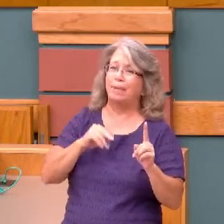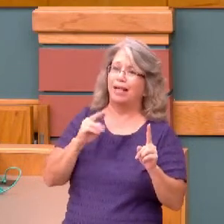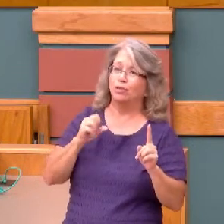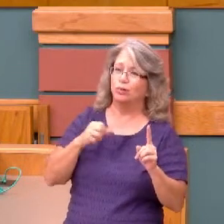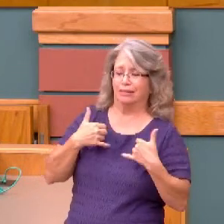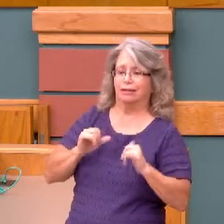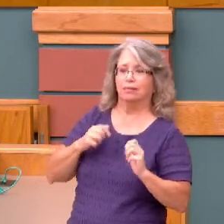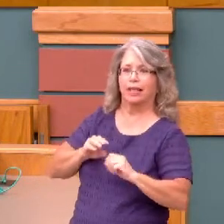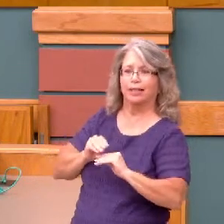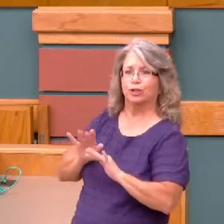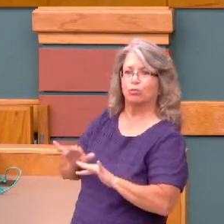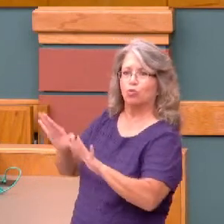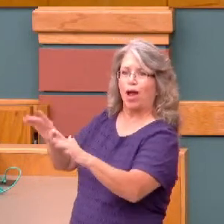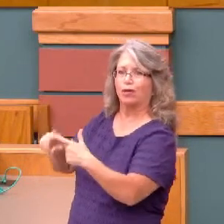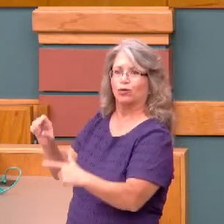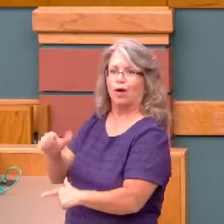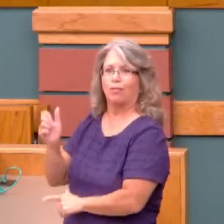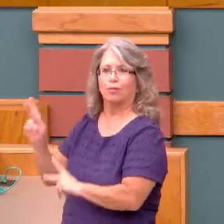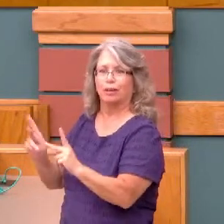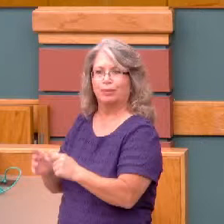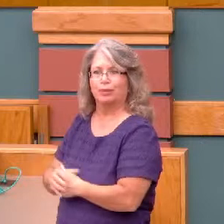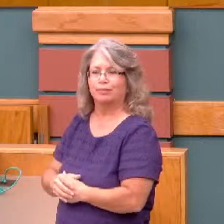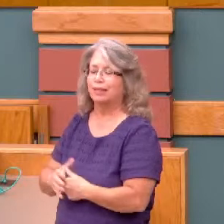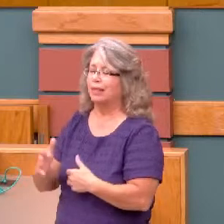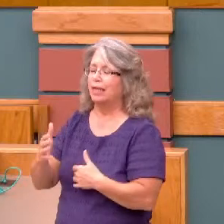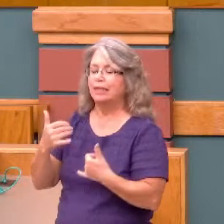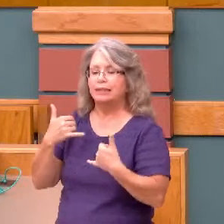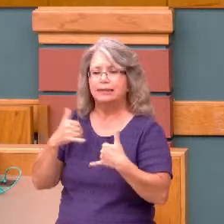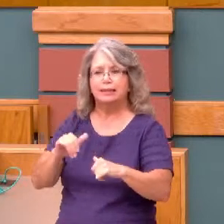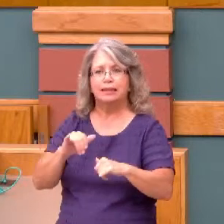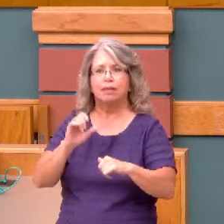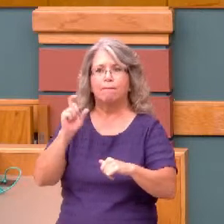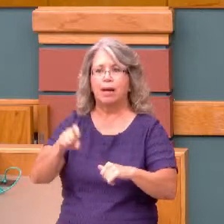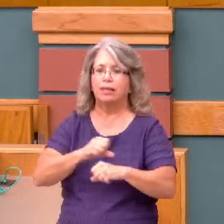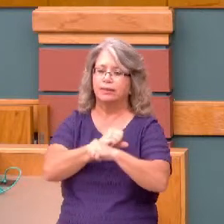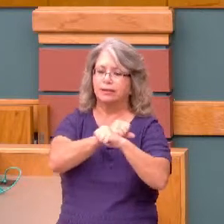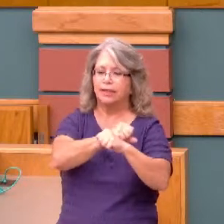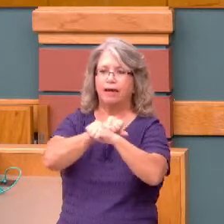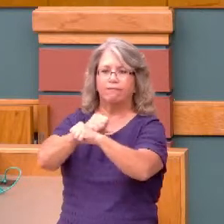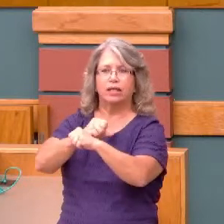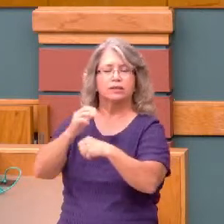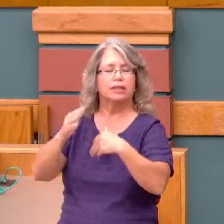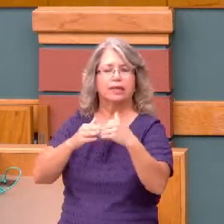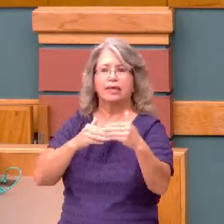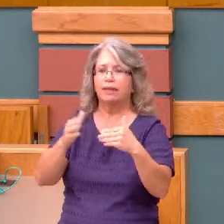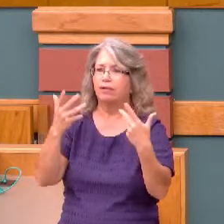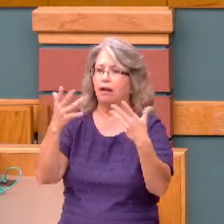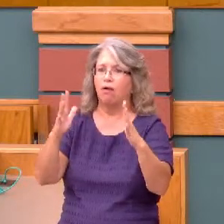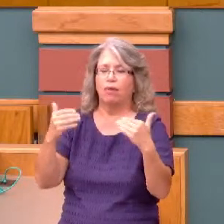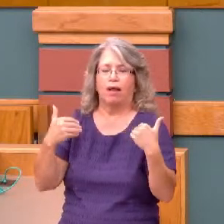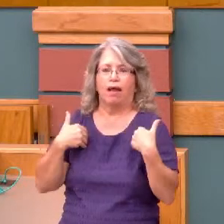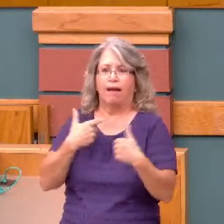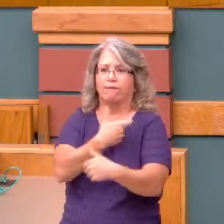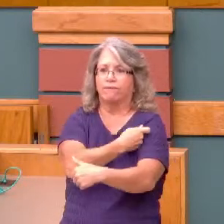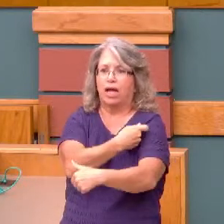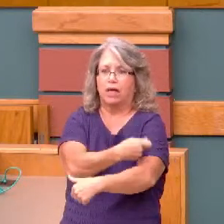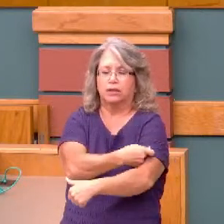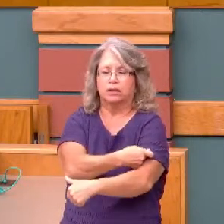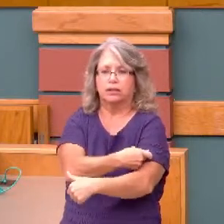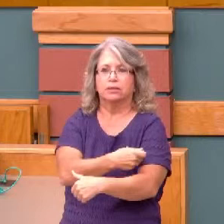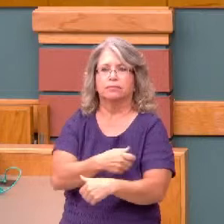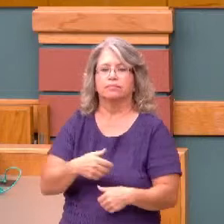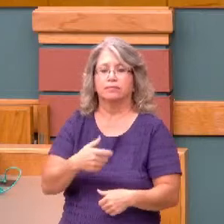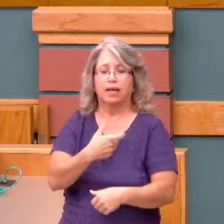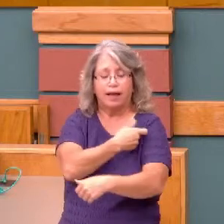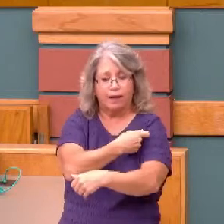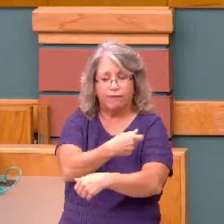play that defense. Even if you're vaccinated. It's not an excuse, even if you're vaccinated, to not keep up these practices